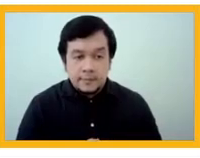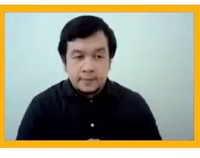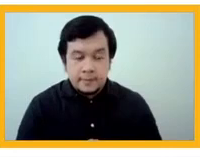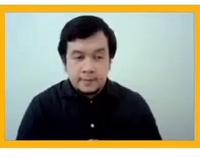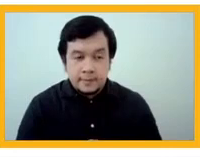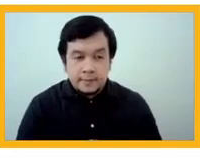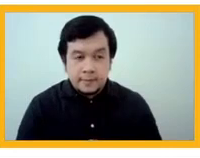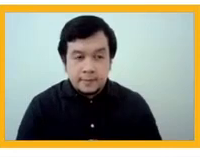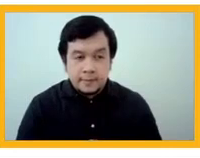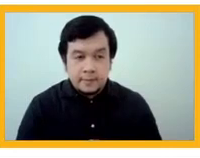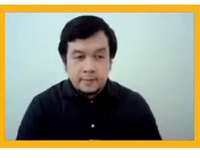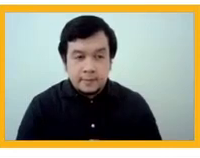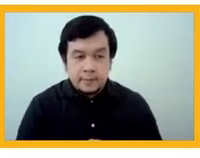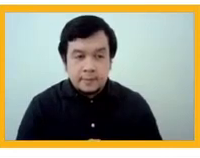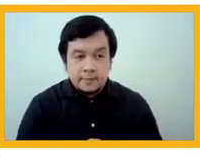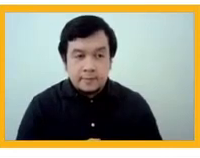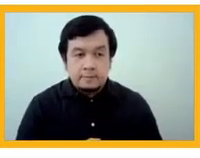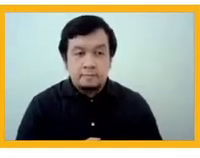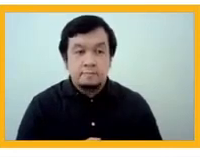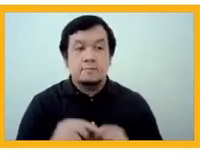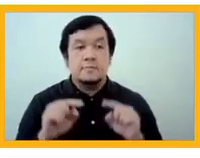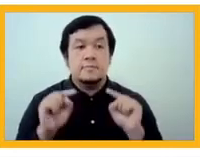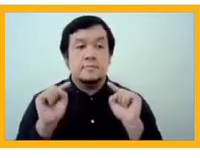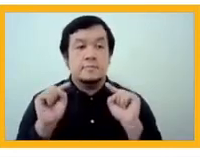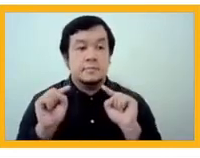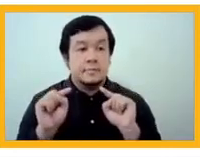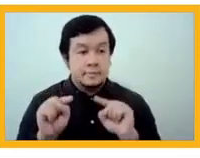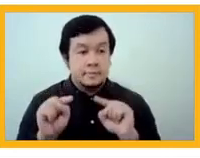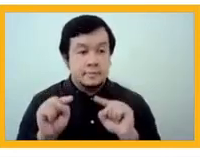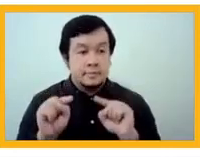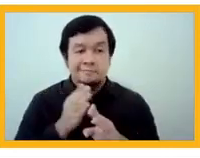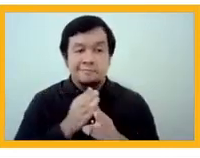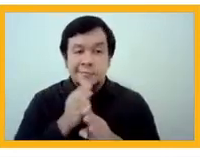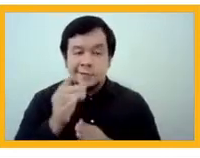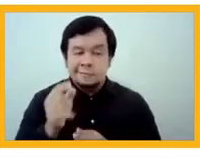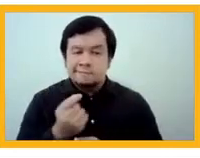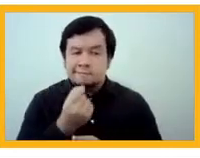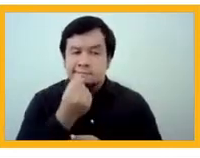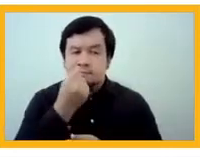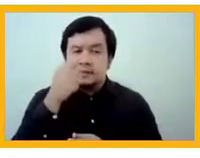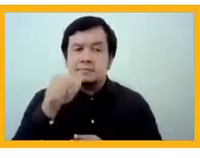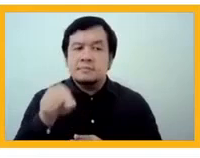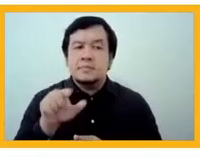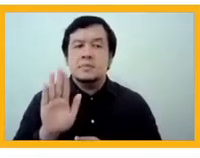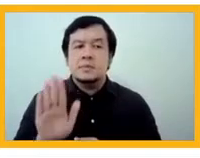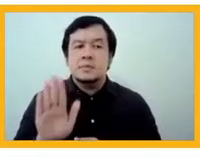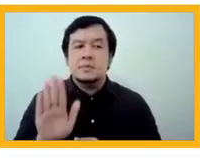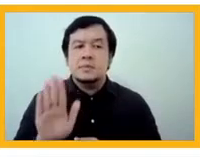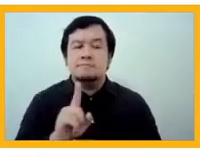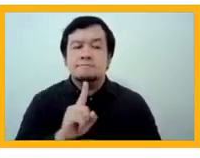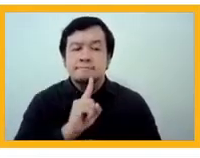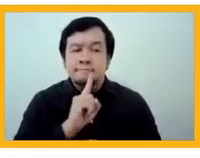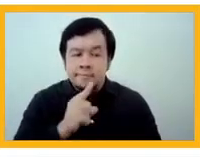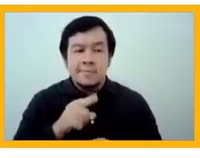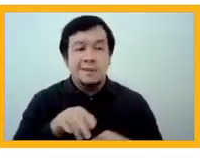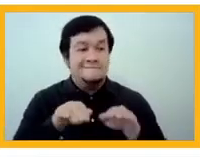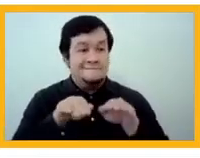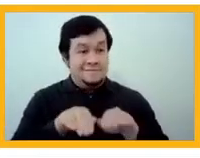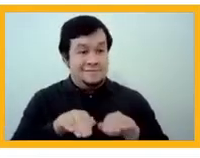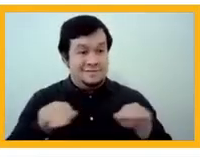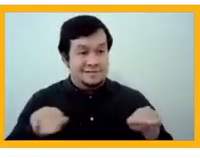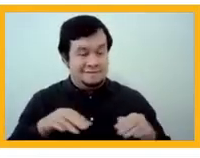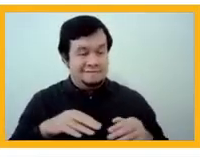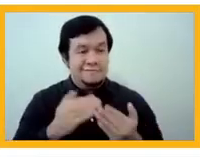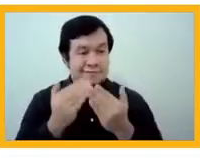like a direct way to make you understand that the reality of kids in the typical public school in most developing countries